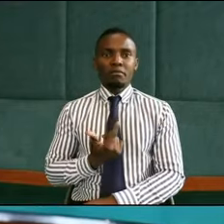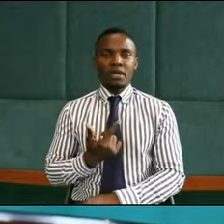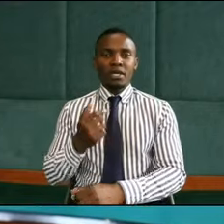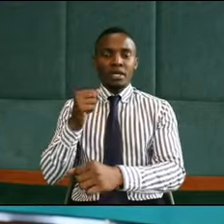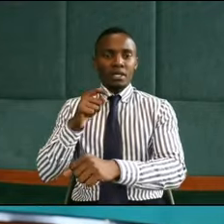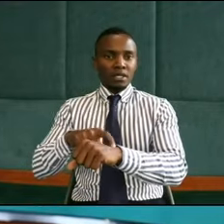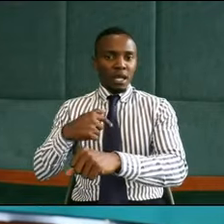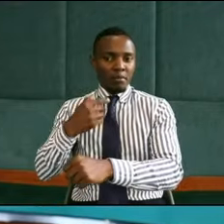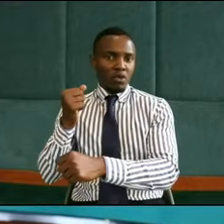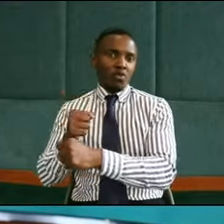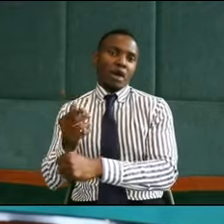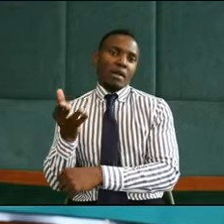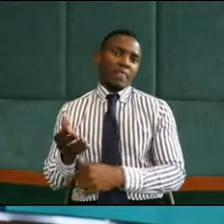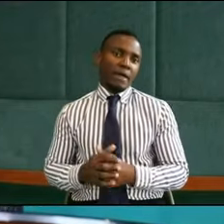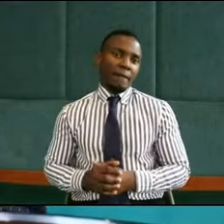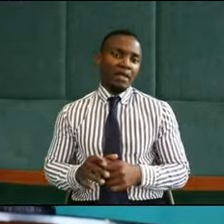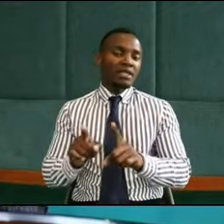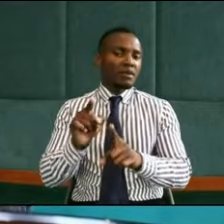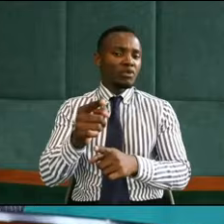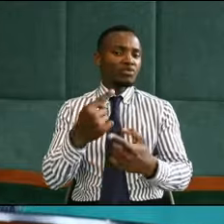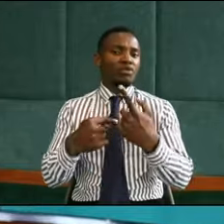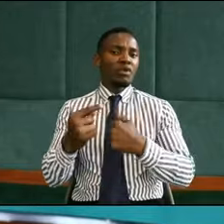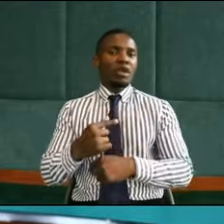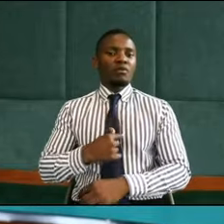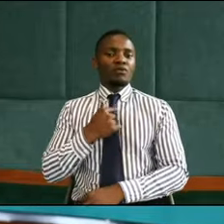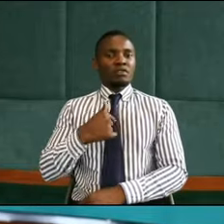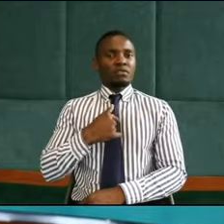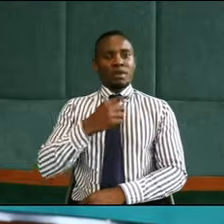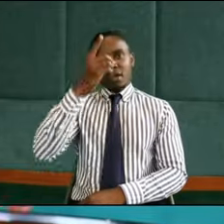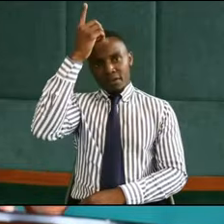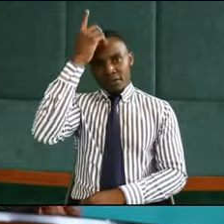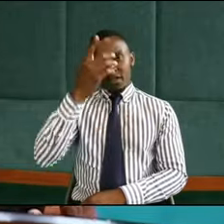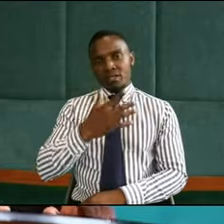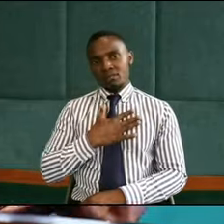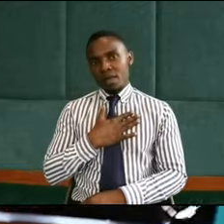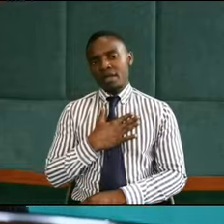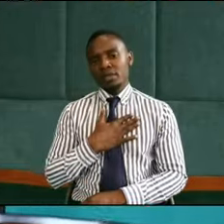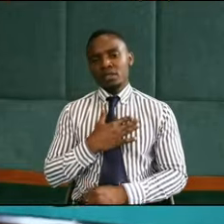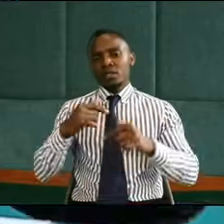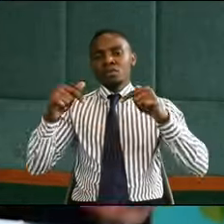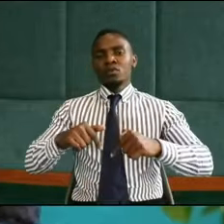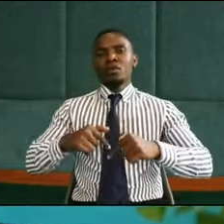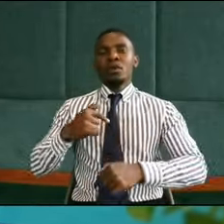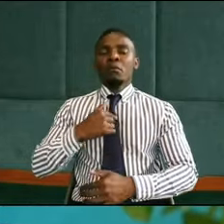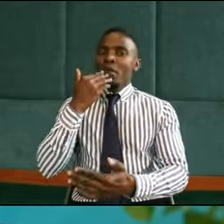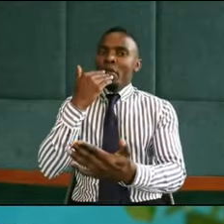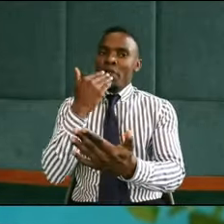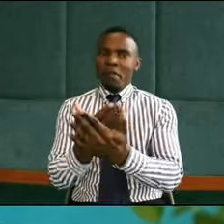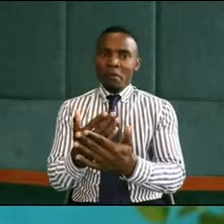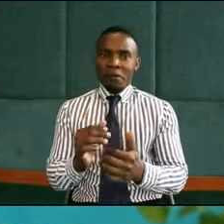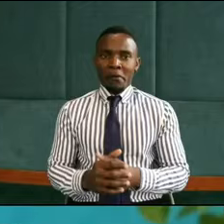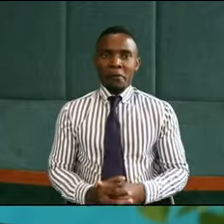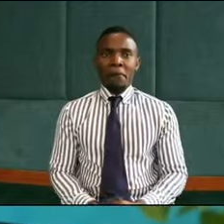place. You visited with me in my rural home. Today, I want to say thank you.